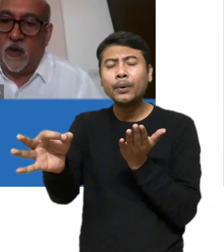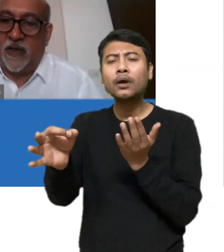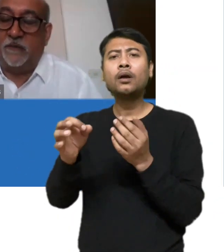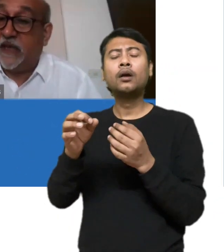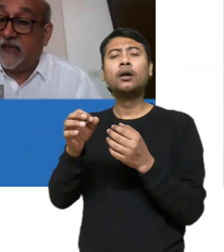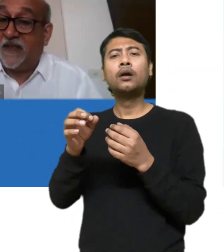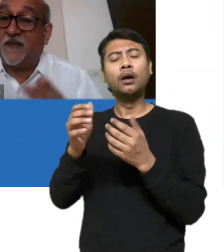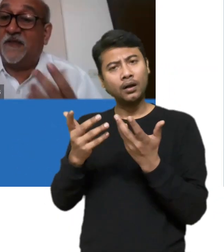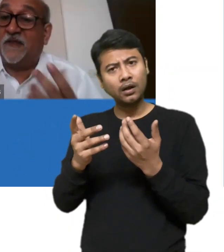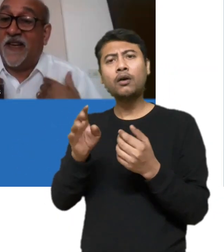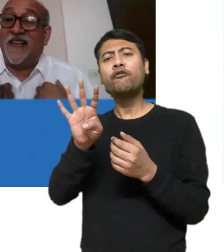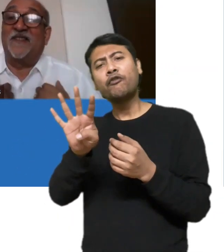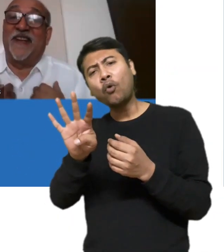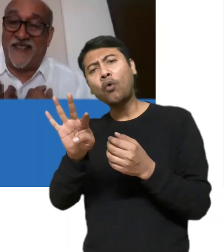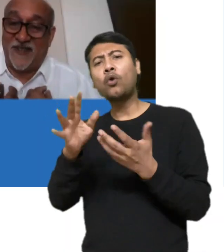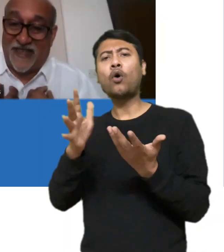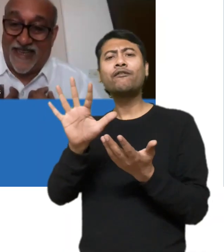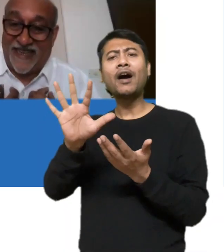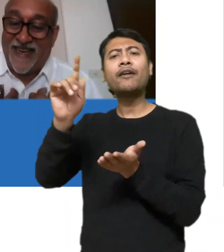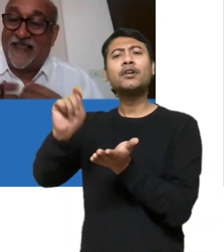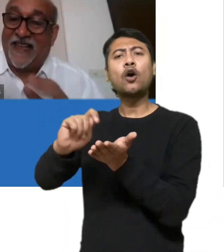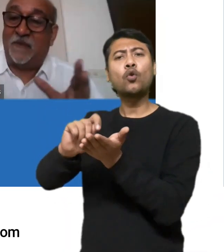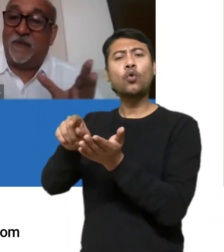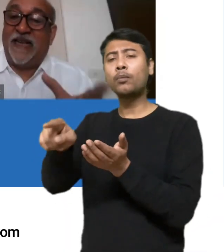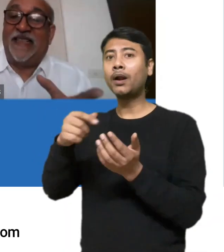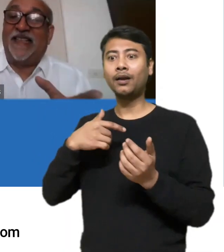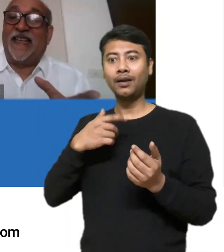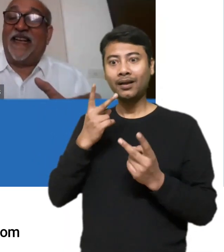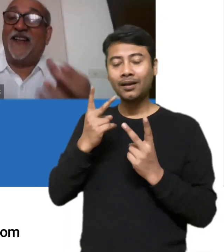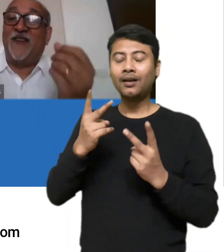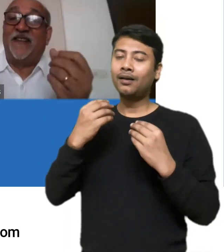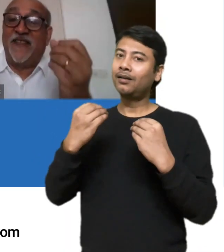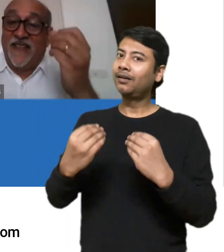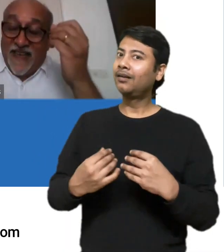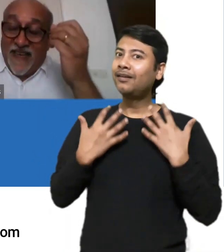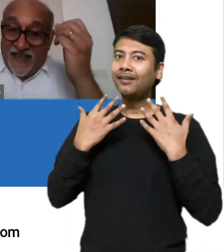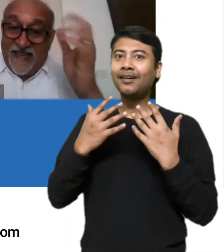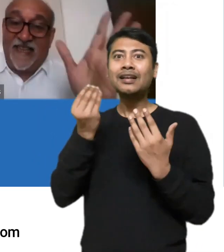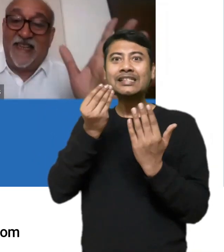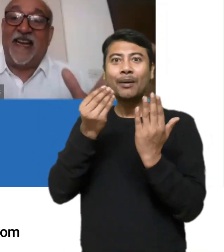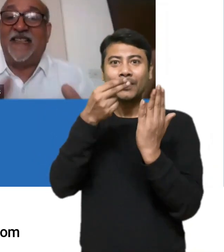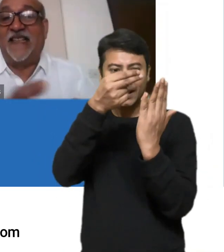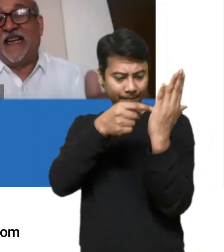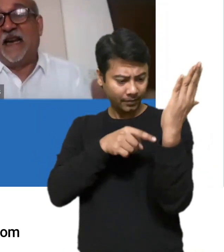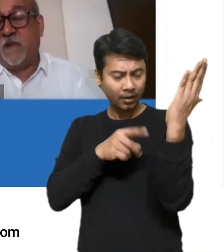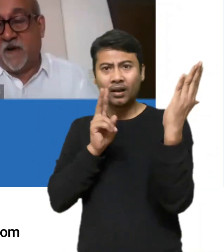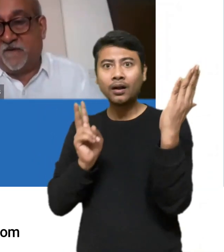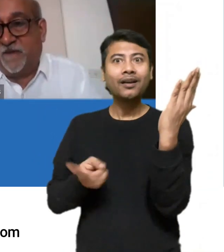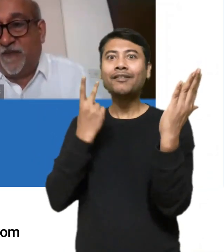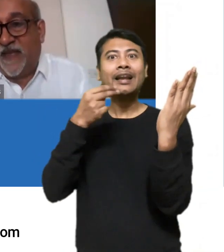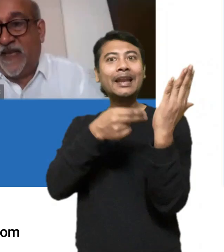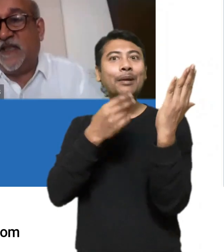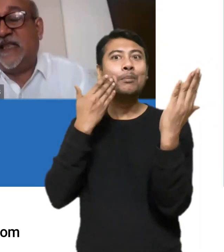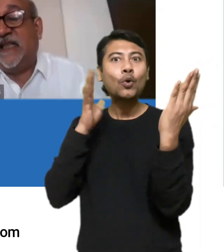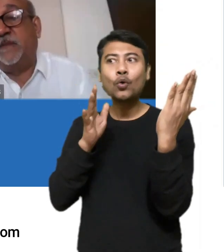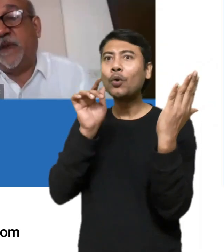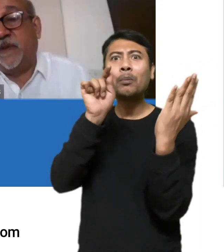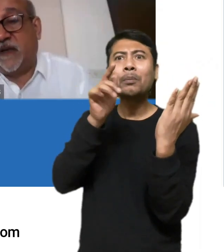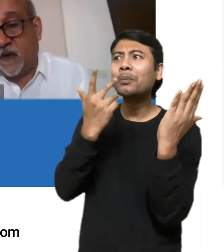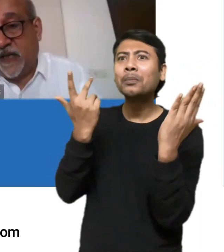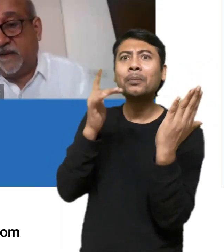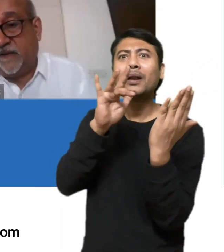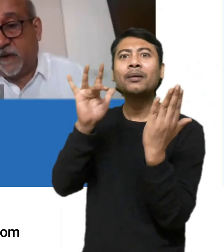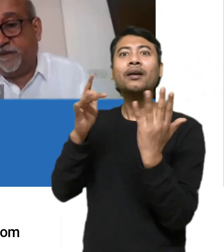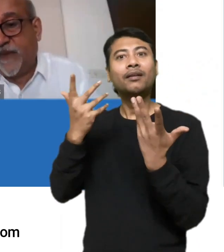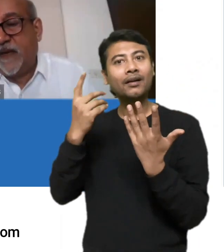who have downloaded, but it's very nice for us to see. There are places that I don't even recognize the name of, that we see